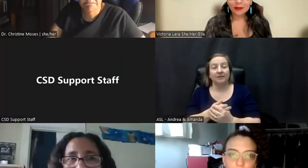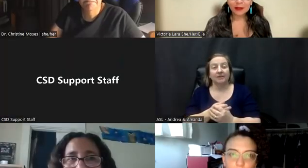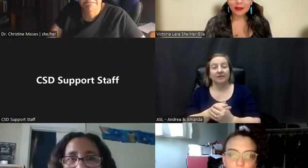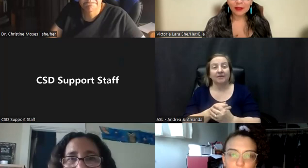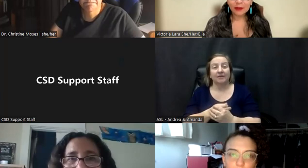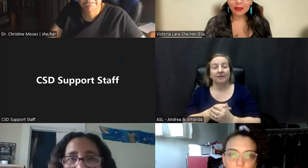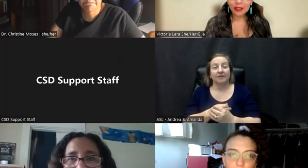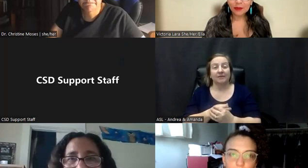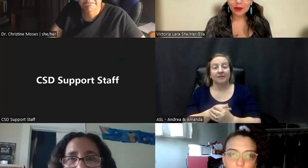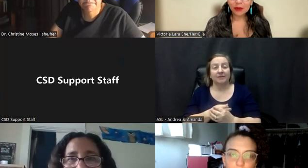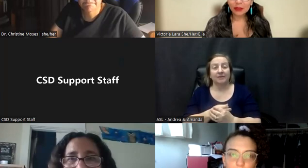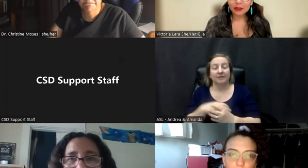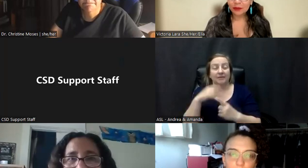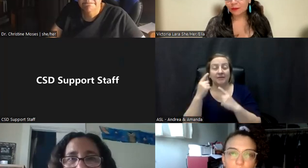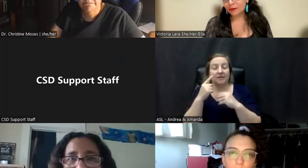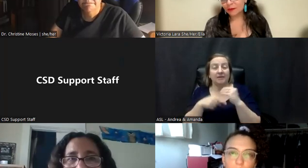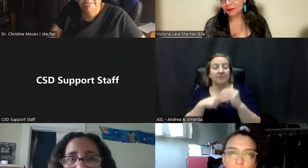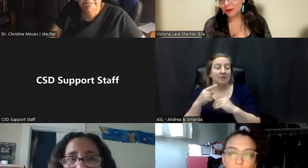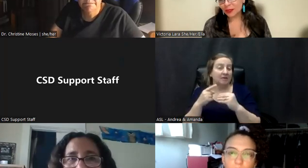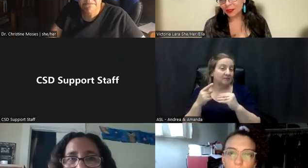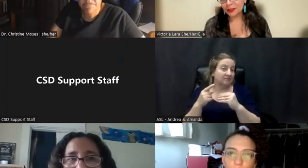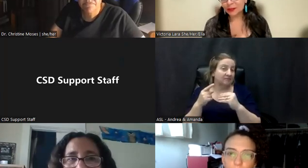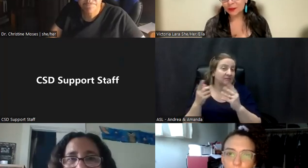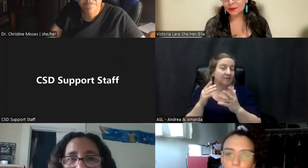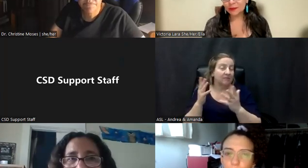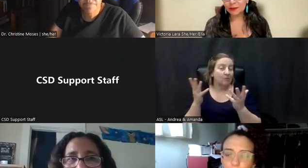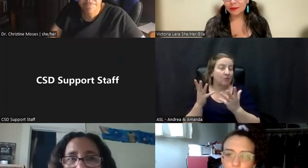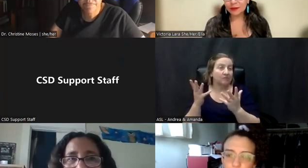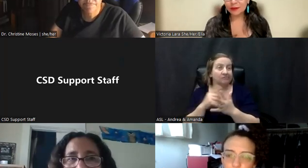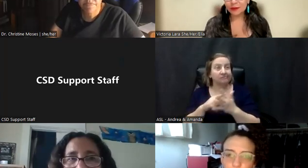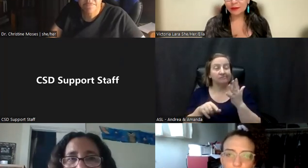and think about what of these